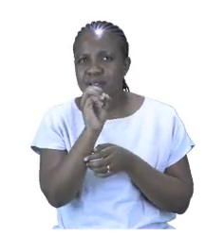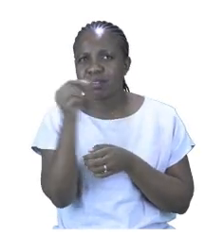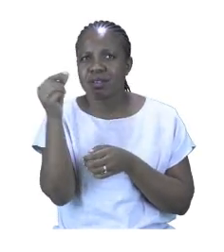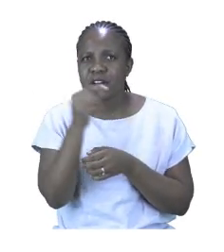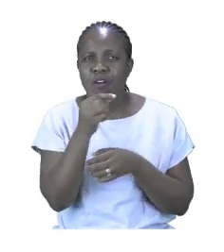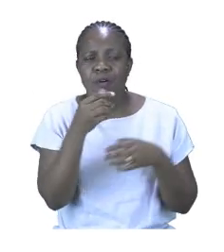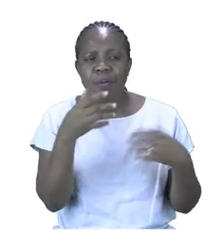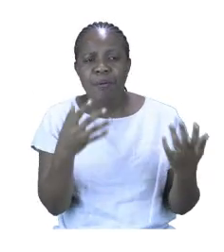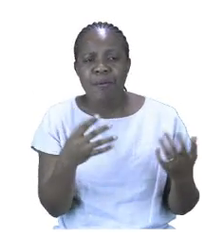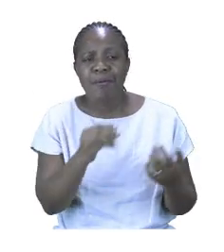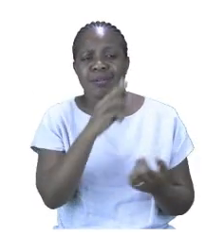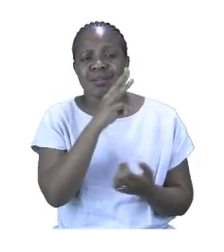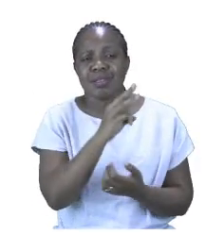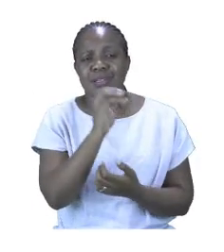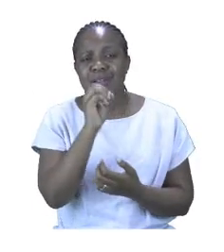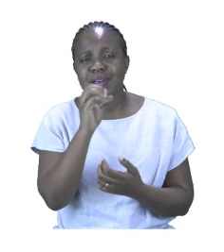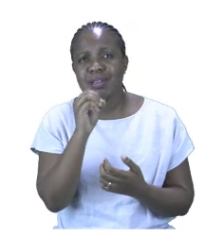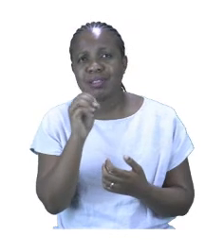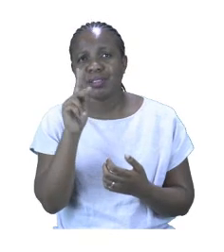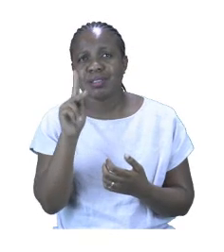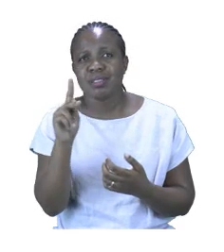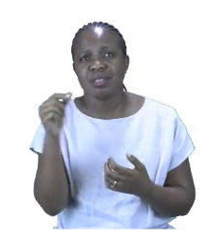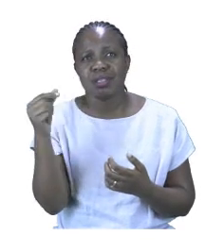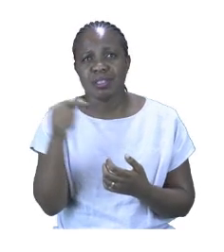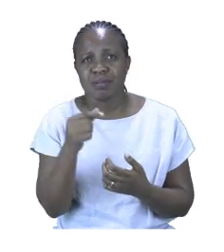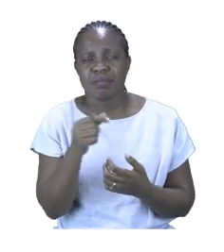300 kgs, kilograms?